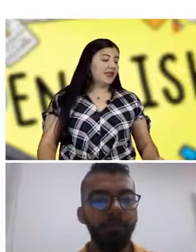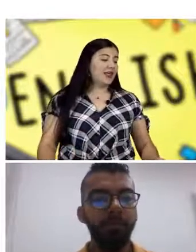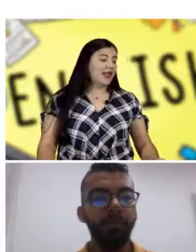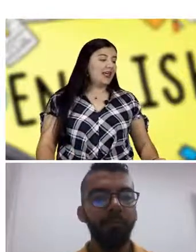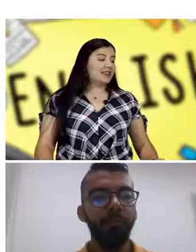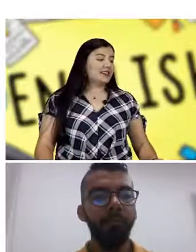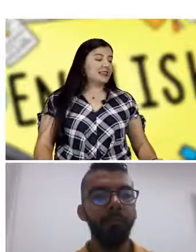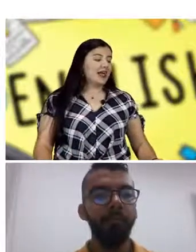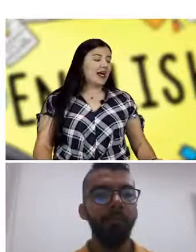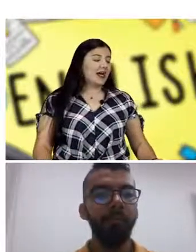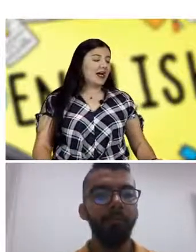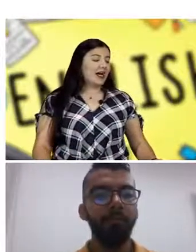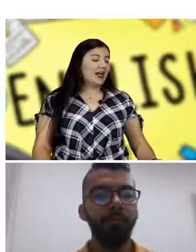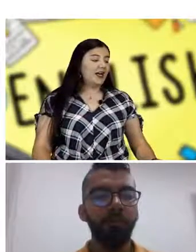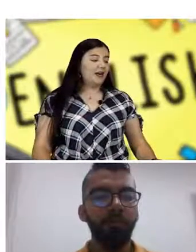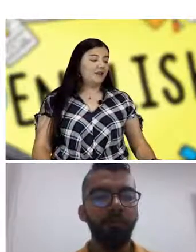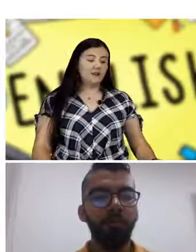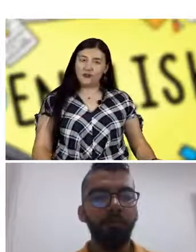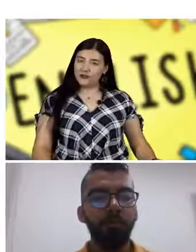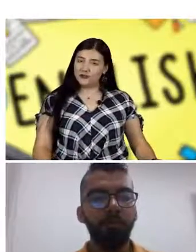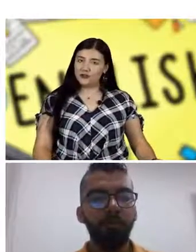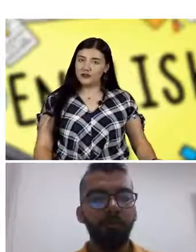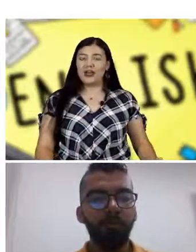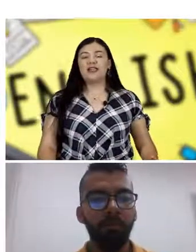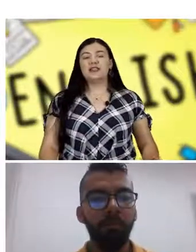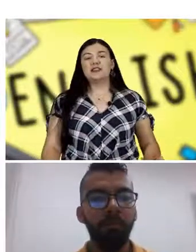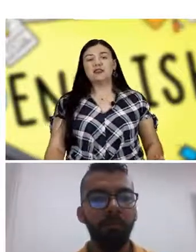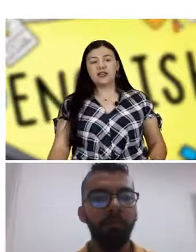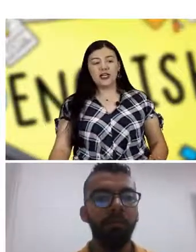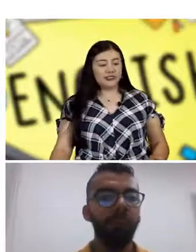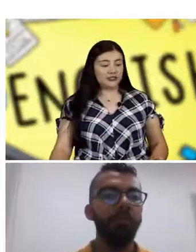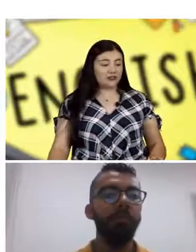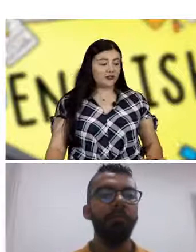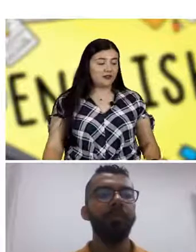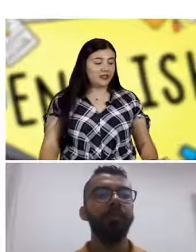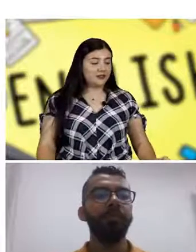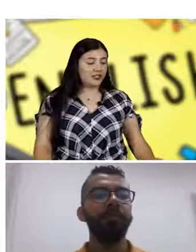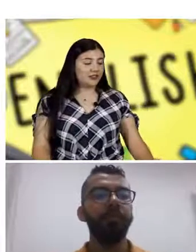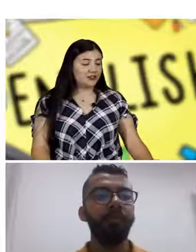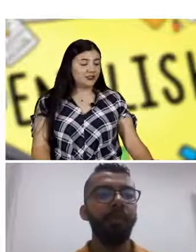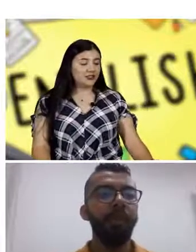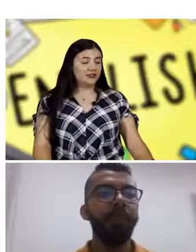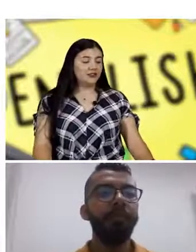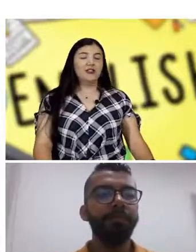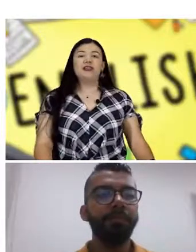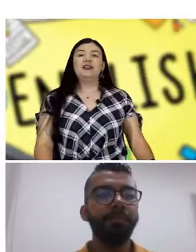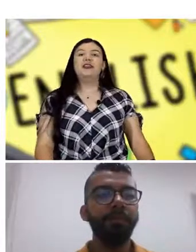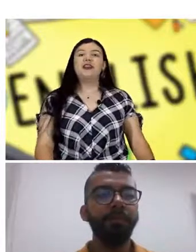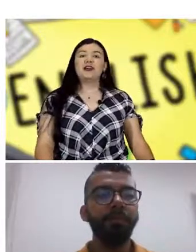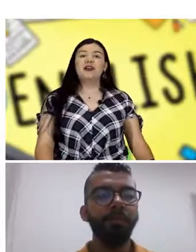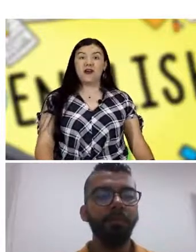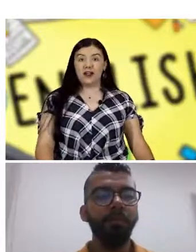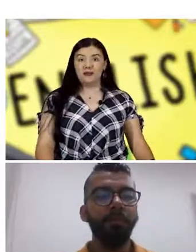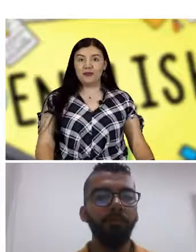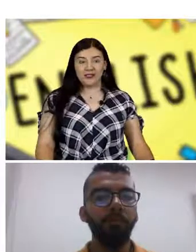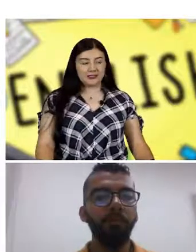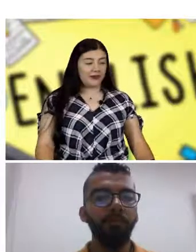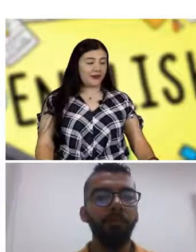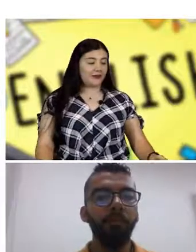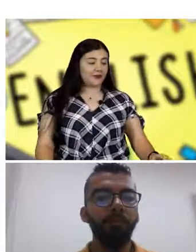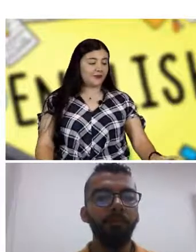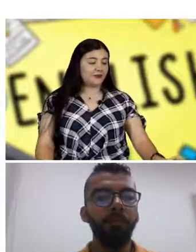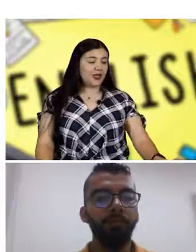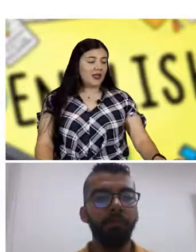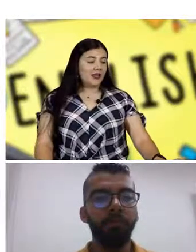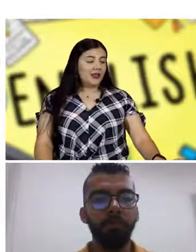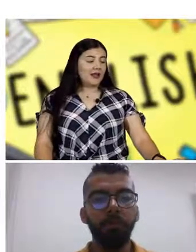So it's a foot. That is the correct answer. Congratulations to Diego Alvarez.